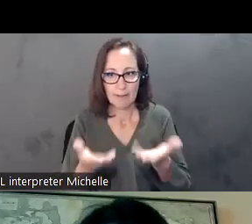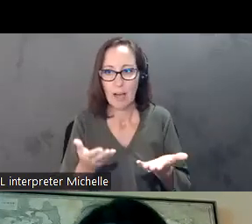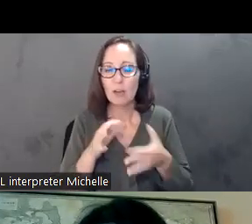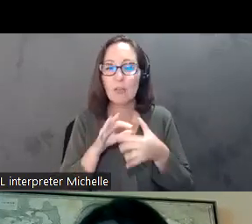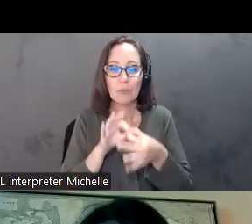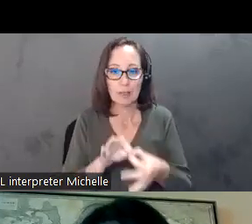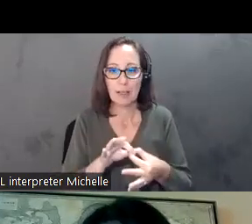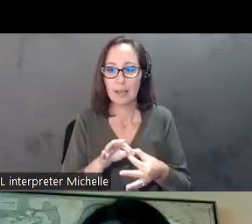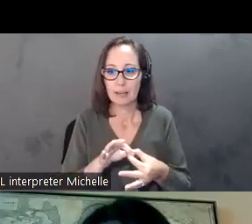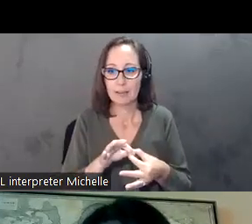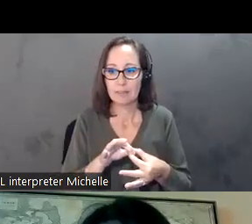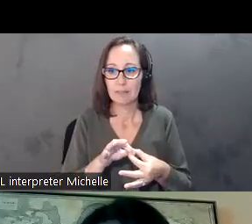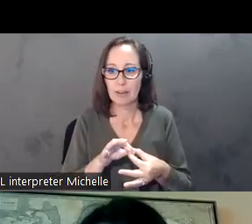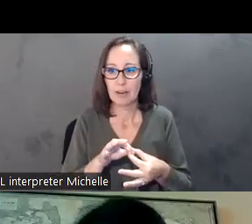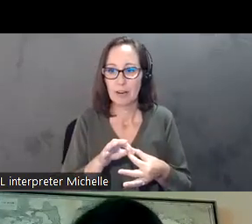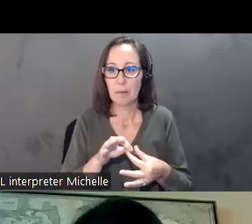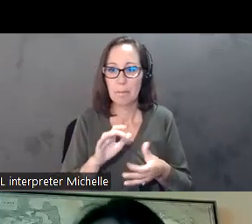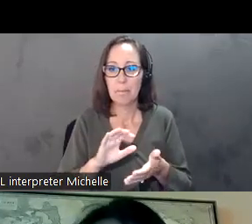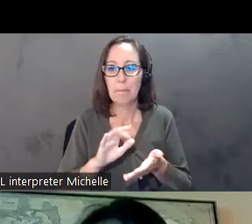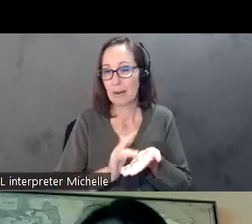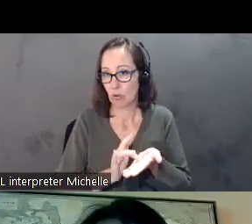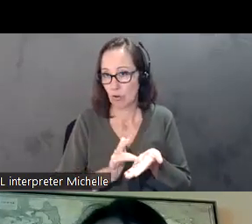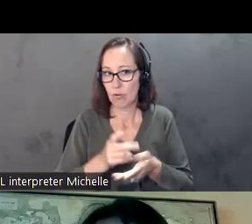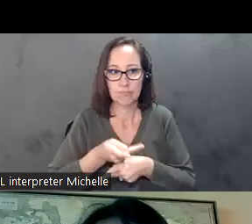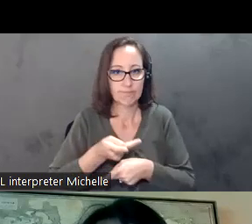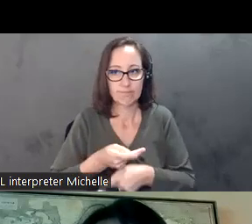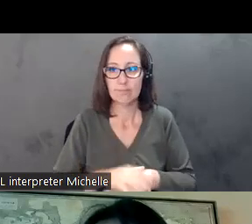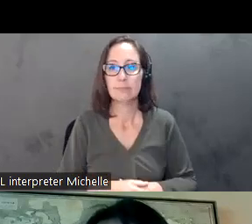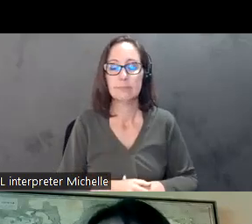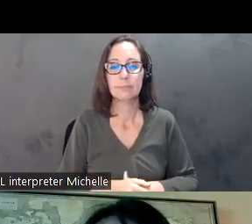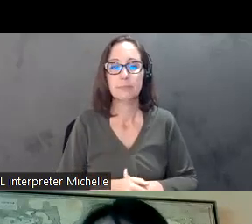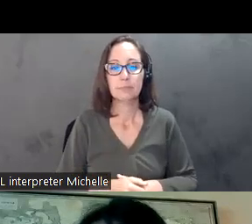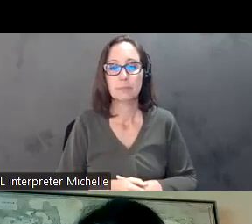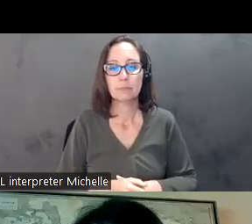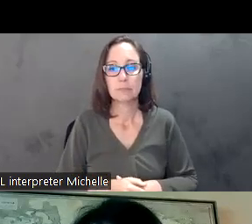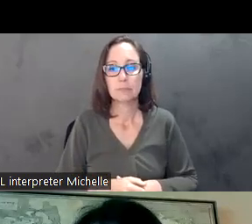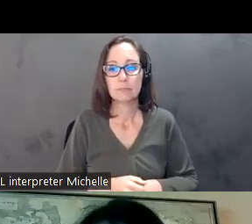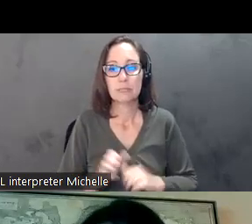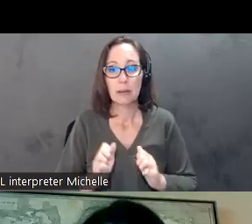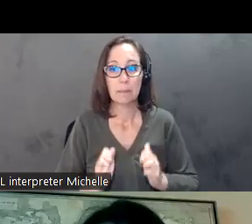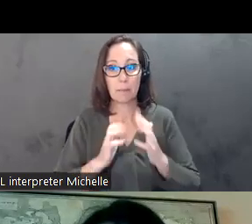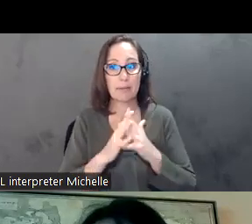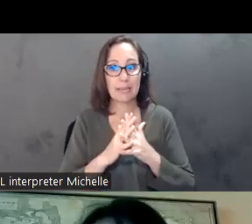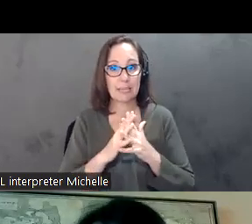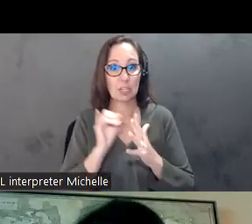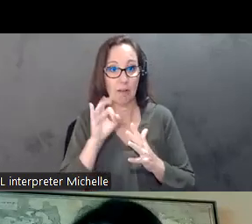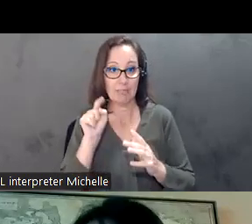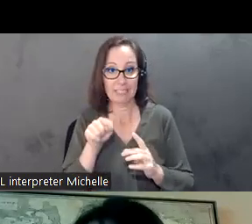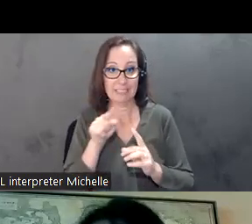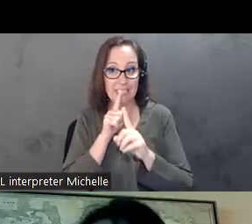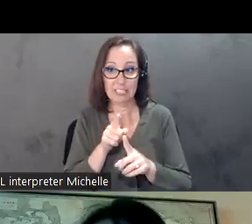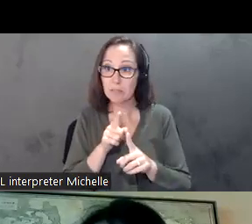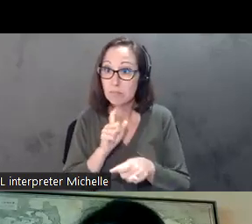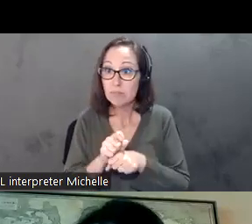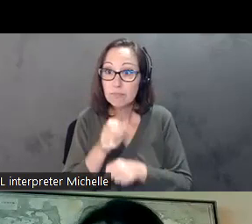relates to medical care. And the implementation of this initiative is actually in a few